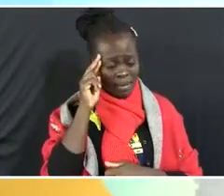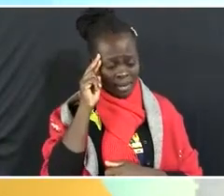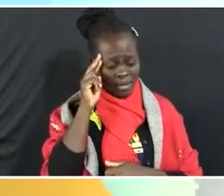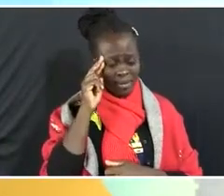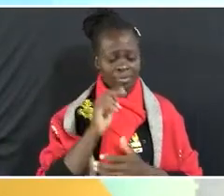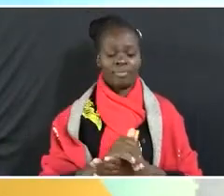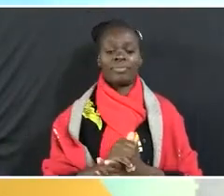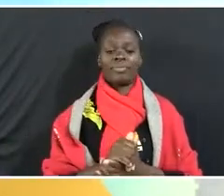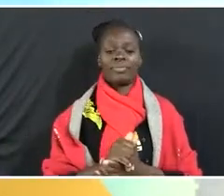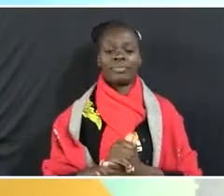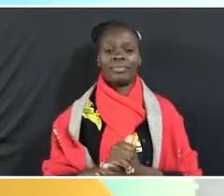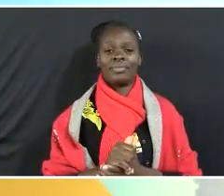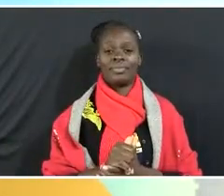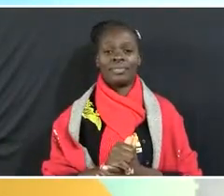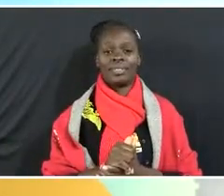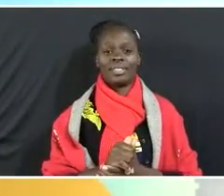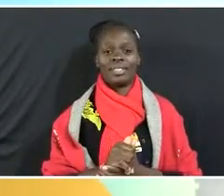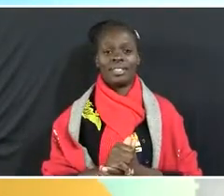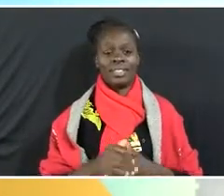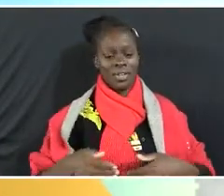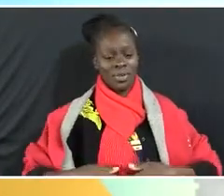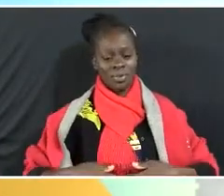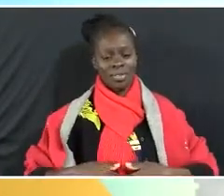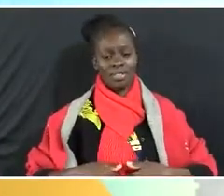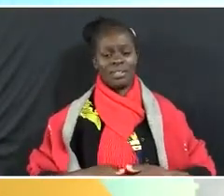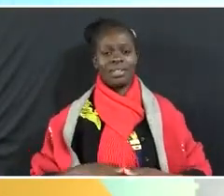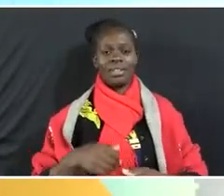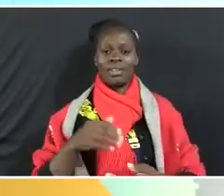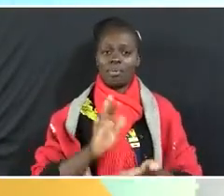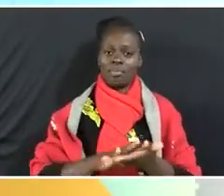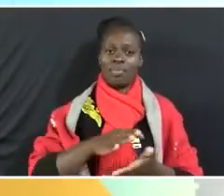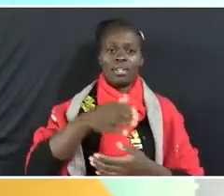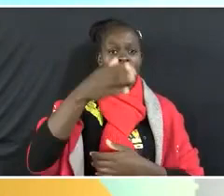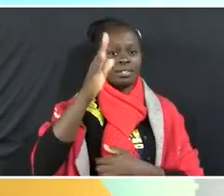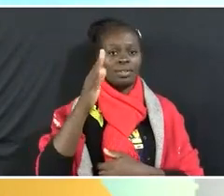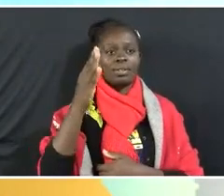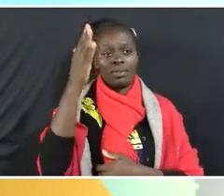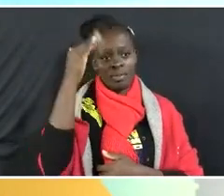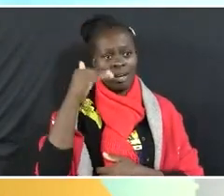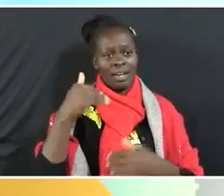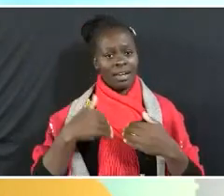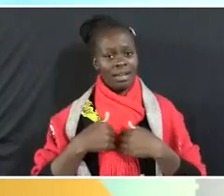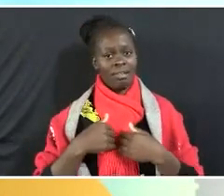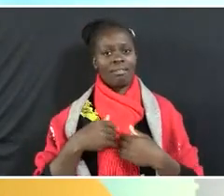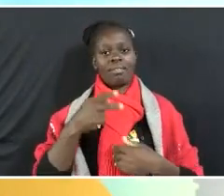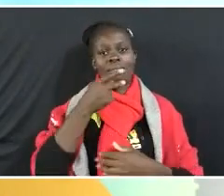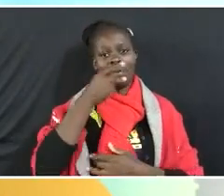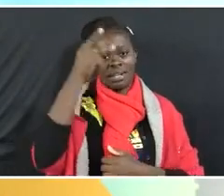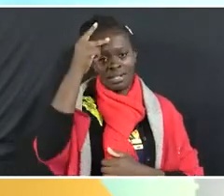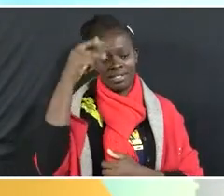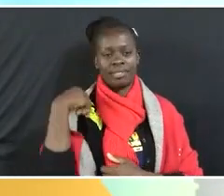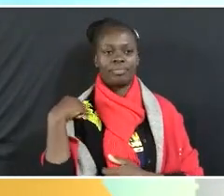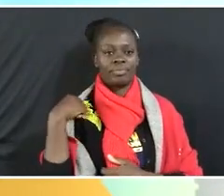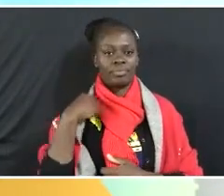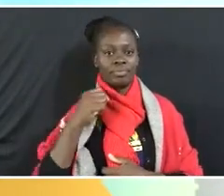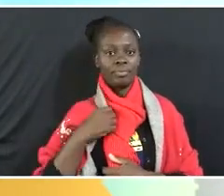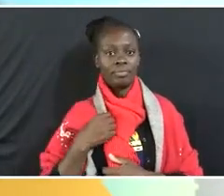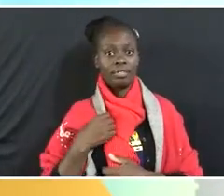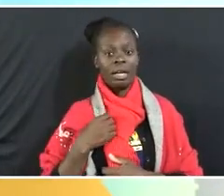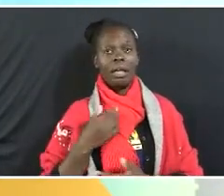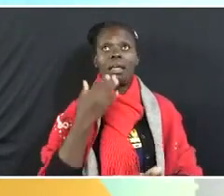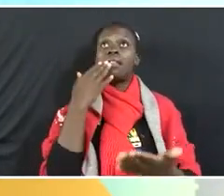they are alive, okay? Just alive. As I've told you, I don't have a father. So those of you who have fathers, thank God you have